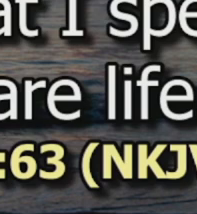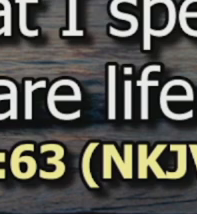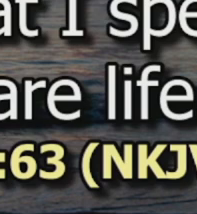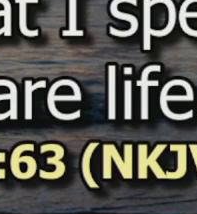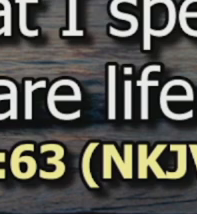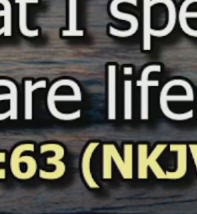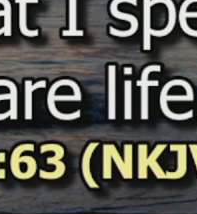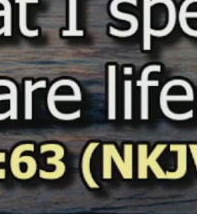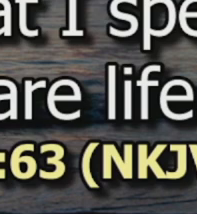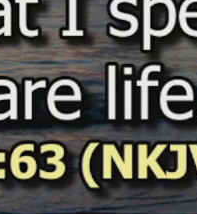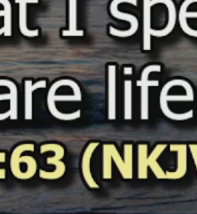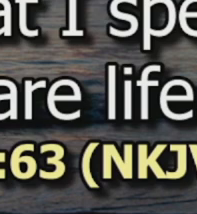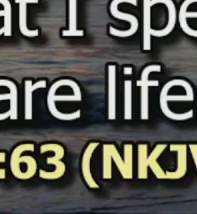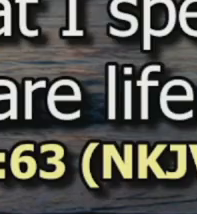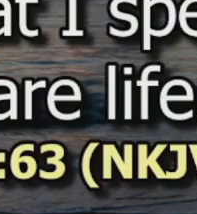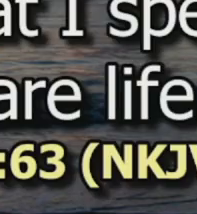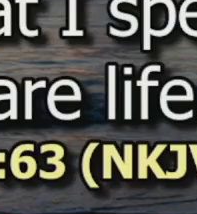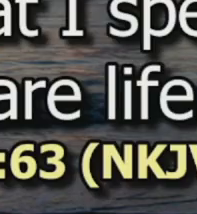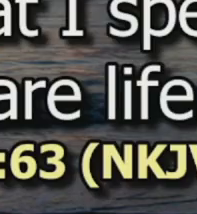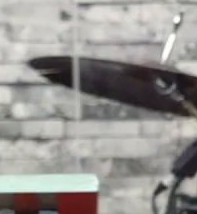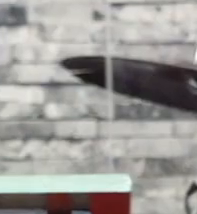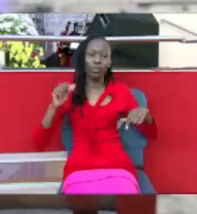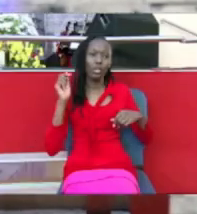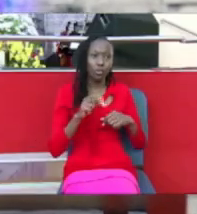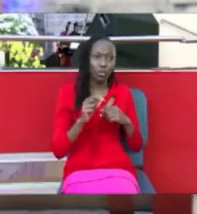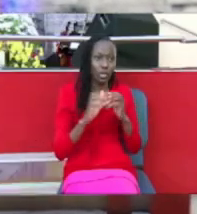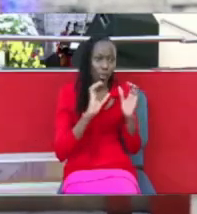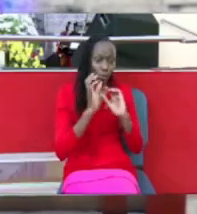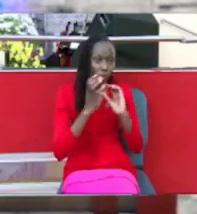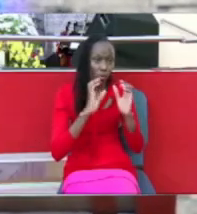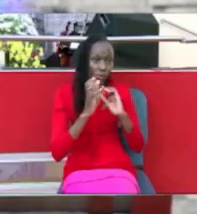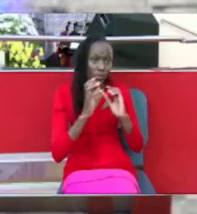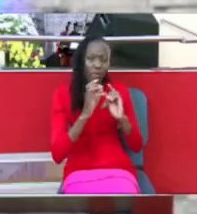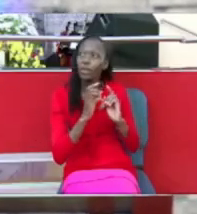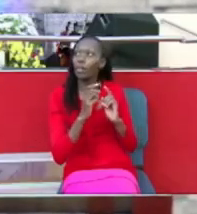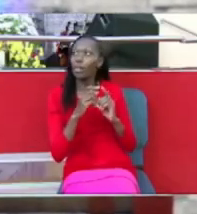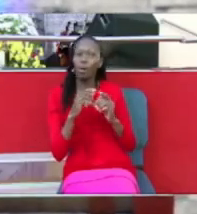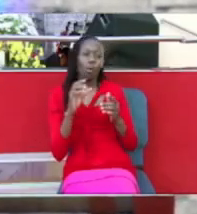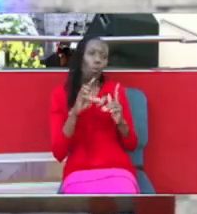life. Today we are talking about the word of God.